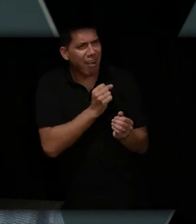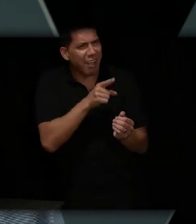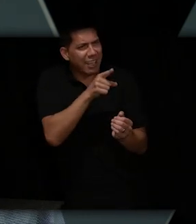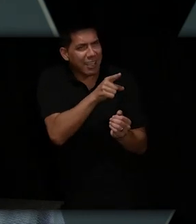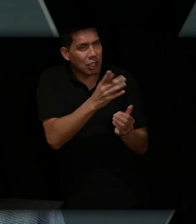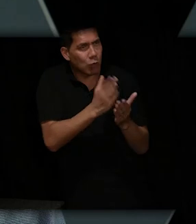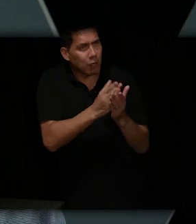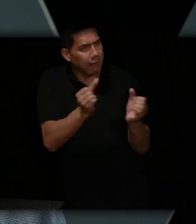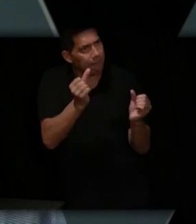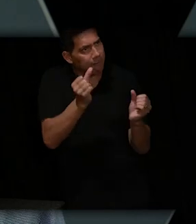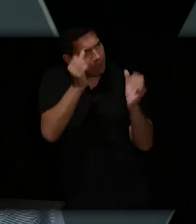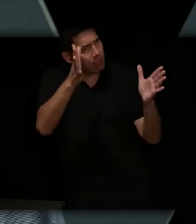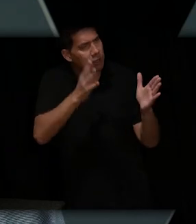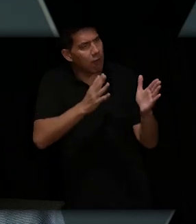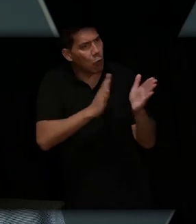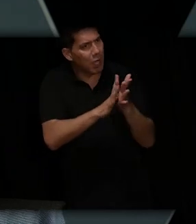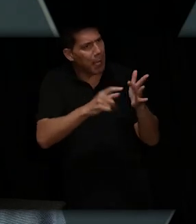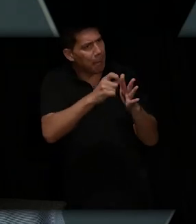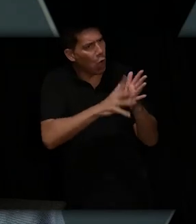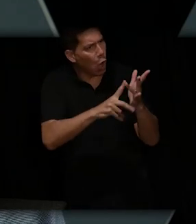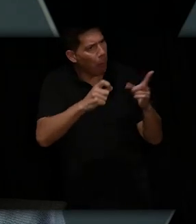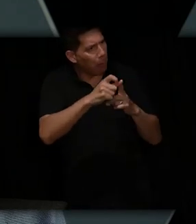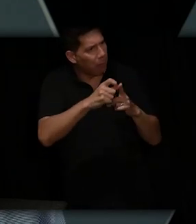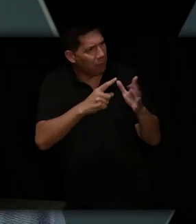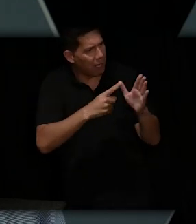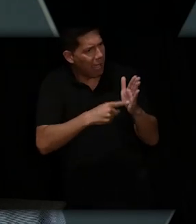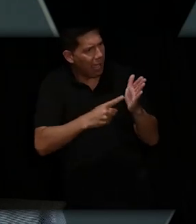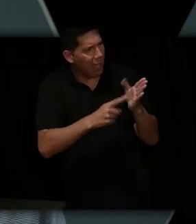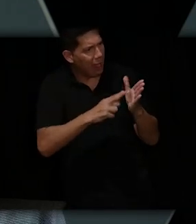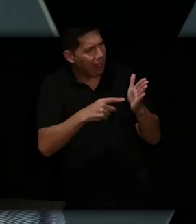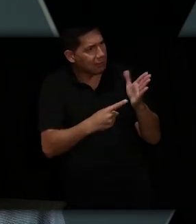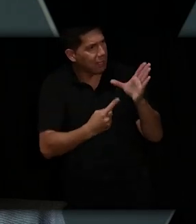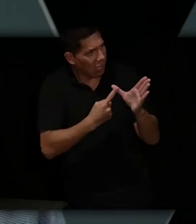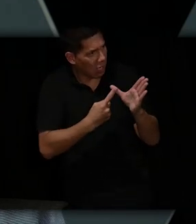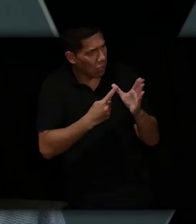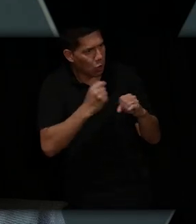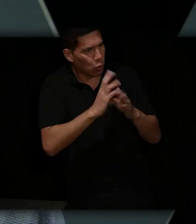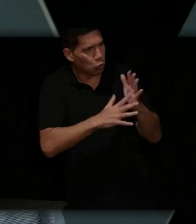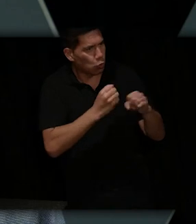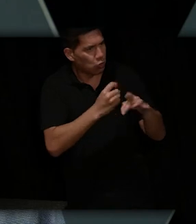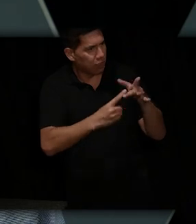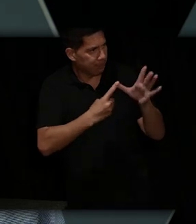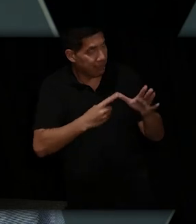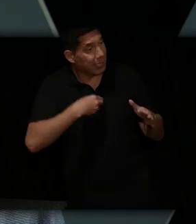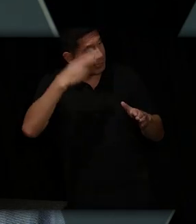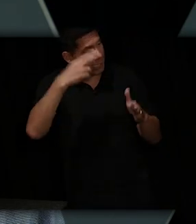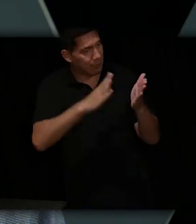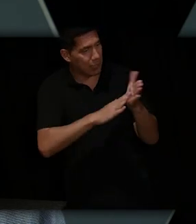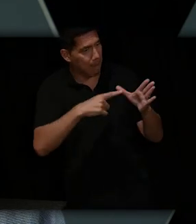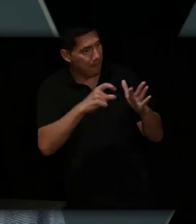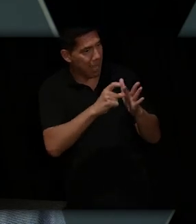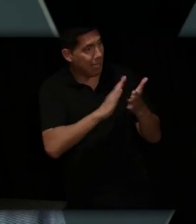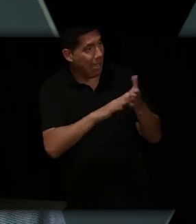hip-hop environment in Atlanta, Georgia, and his name was the Mad Hatta. And so I had to write him a memo that said, "Mr.